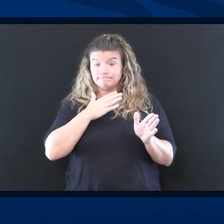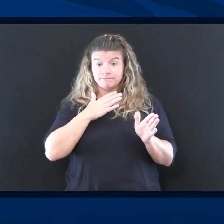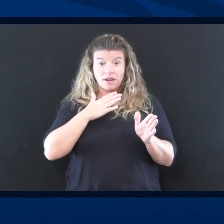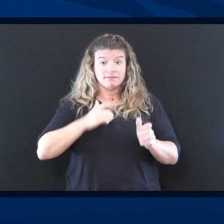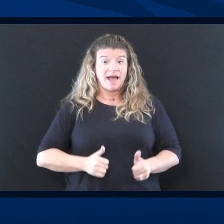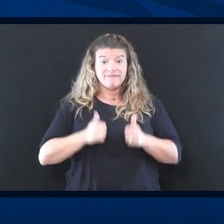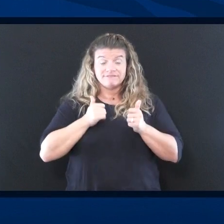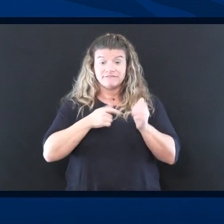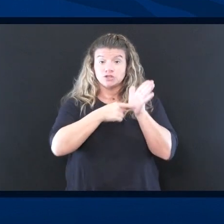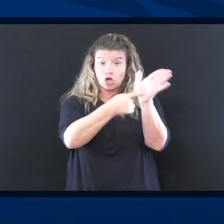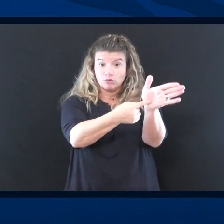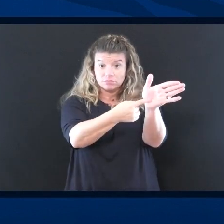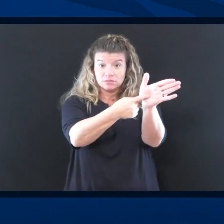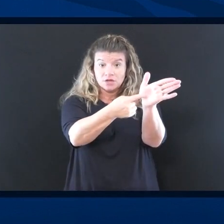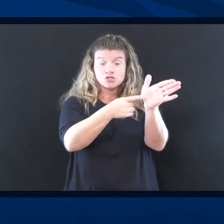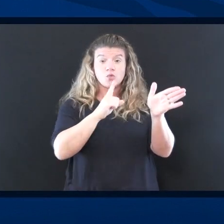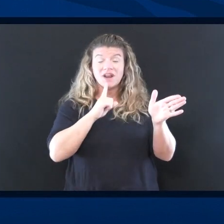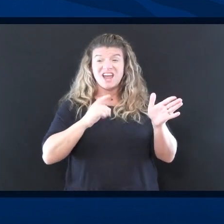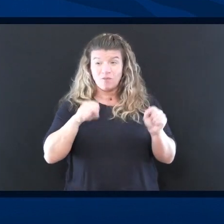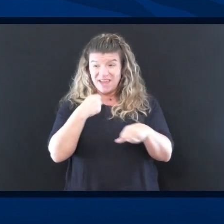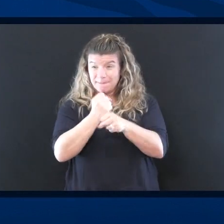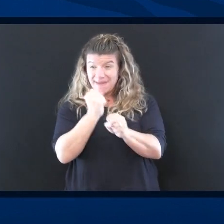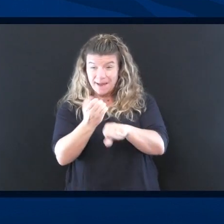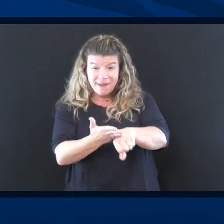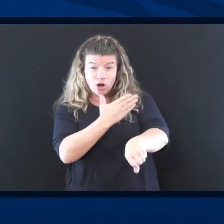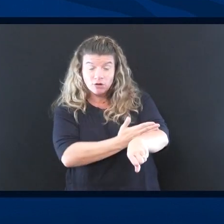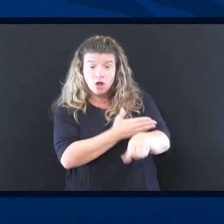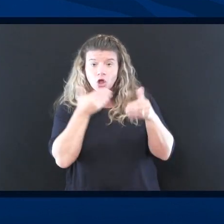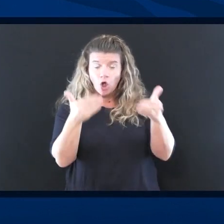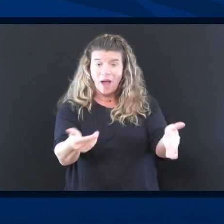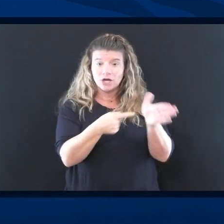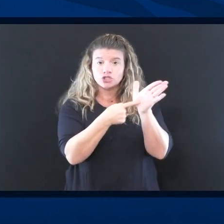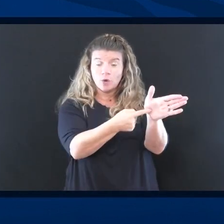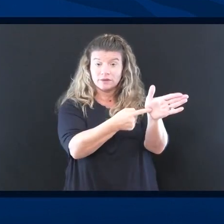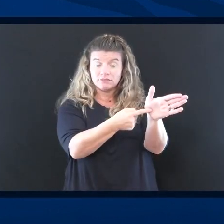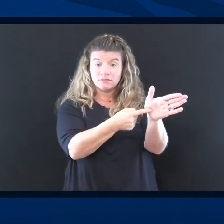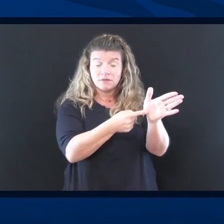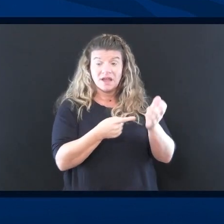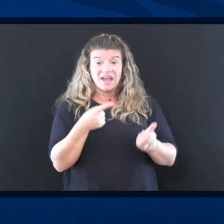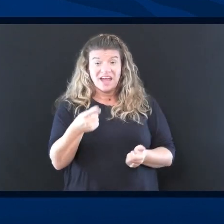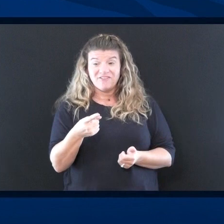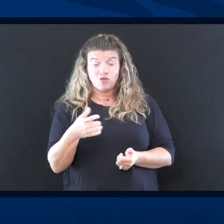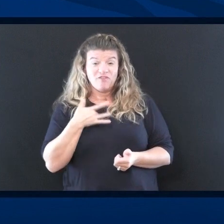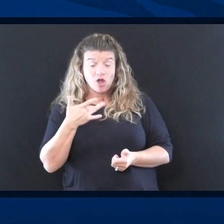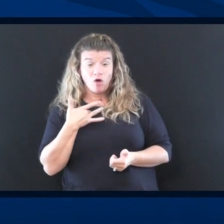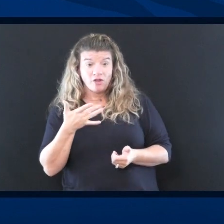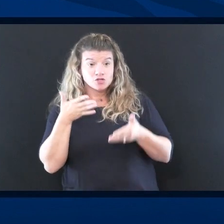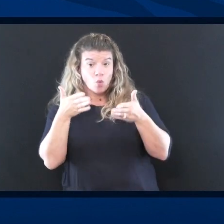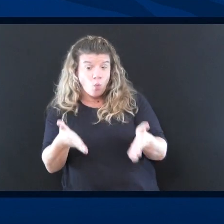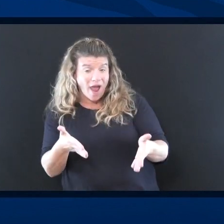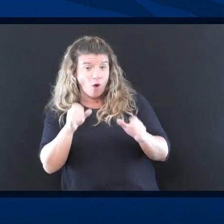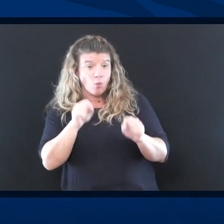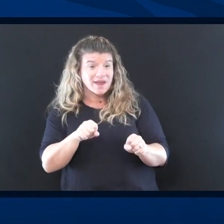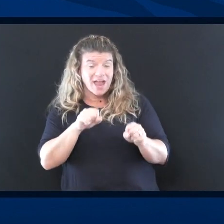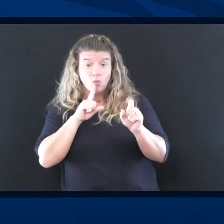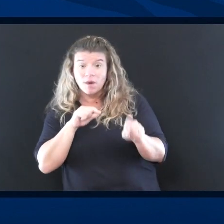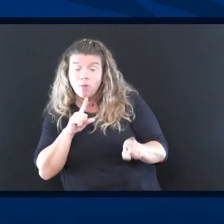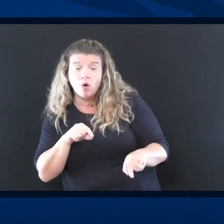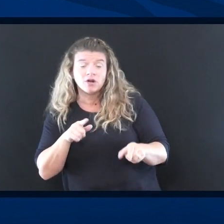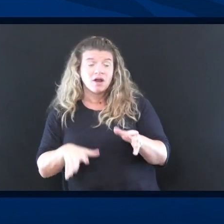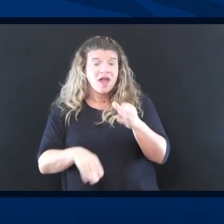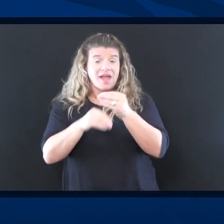and everybody, if we can make things better, make them better. If you think what we got, is there's a way to report it on the